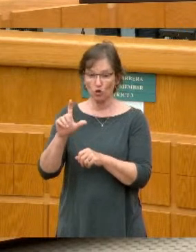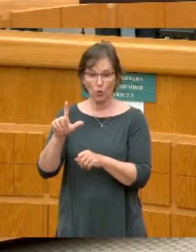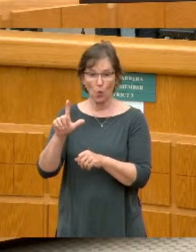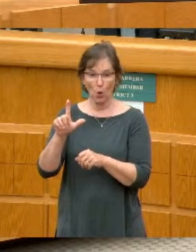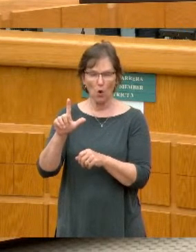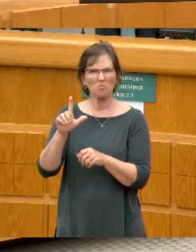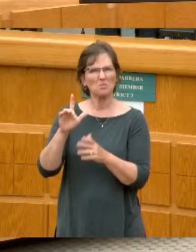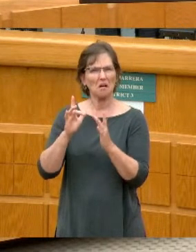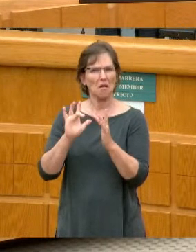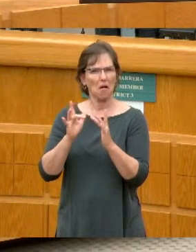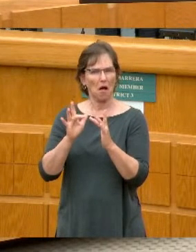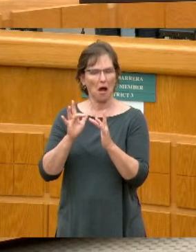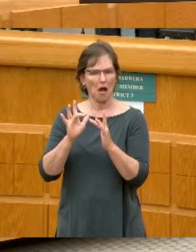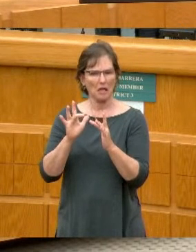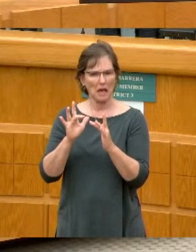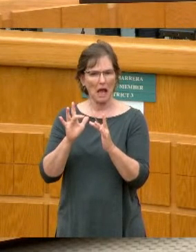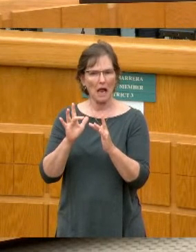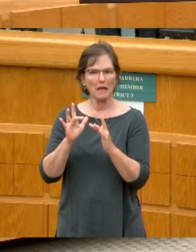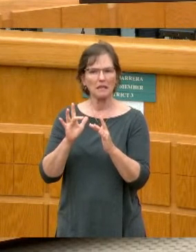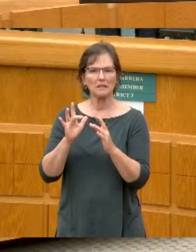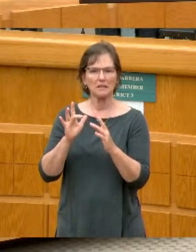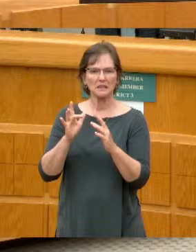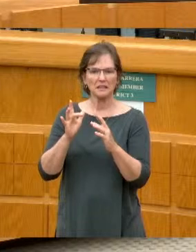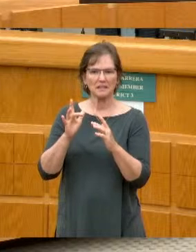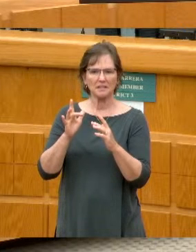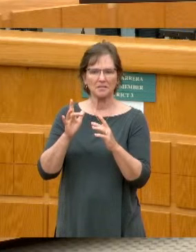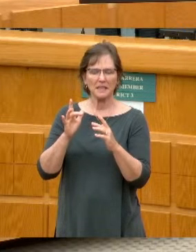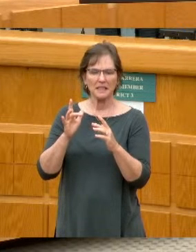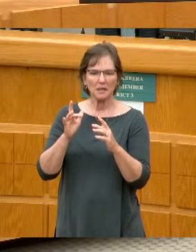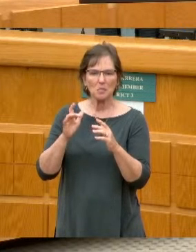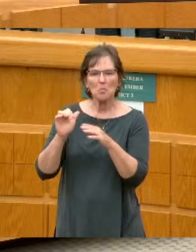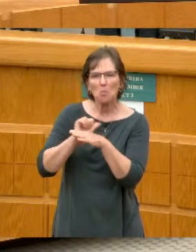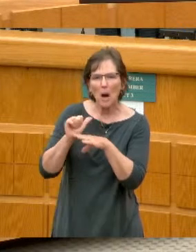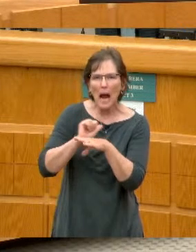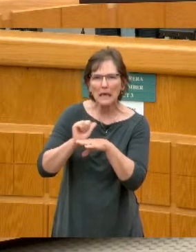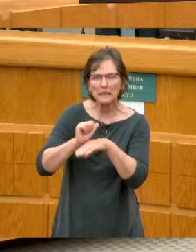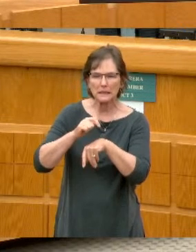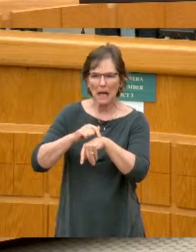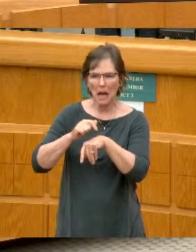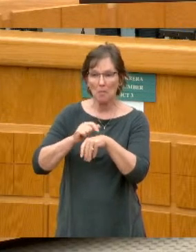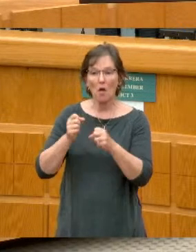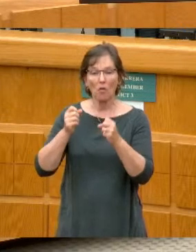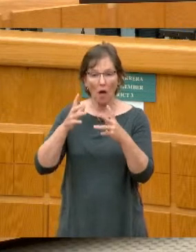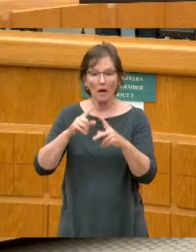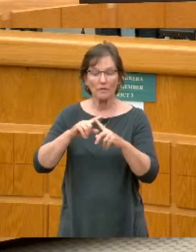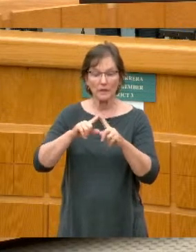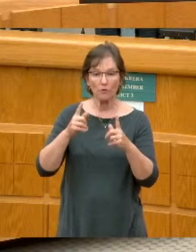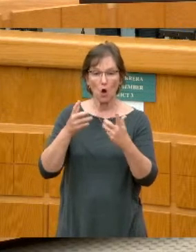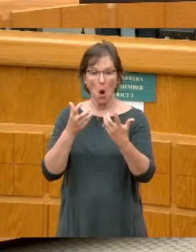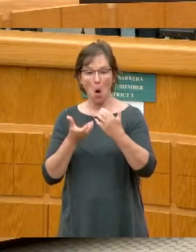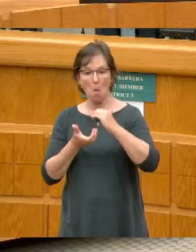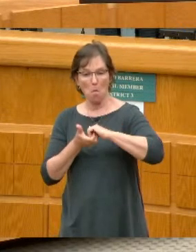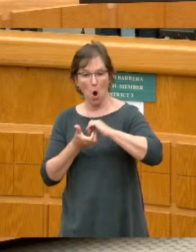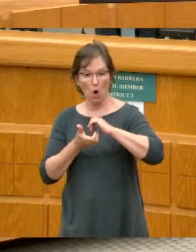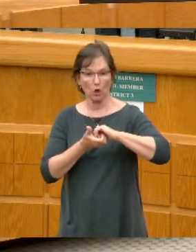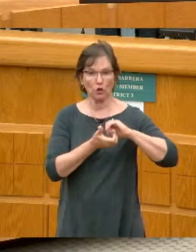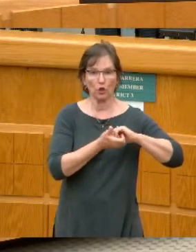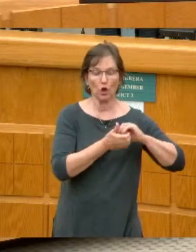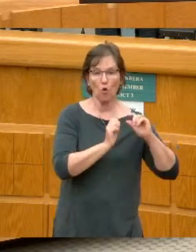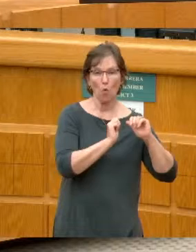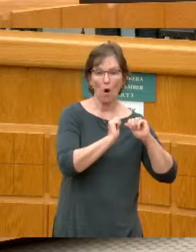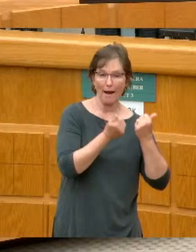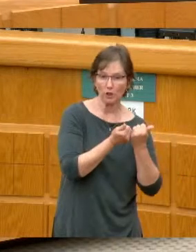of COVID-19 vaccines and treatments. So just a few weeks ago, TDM hosted what they called